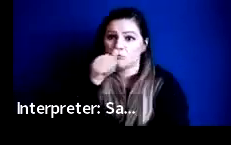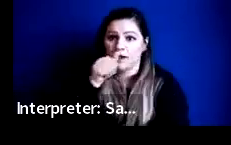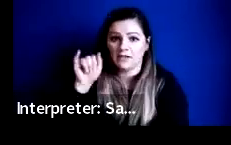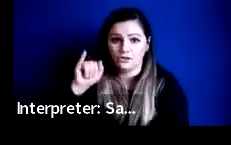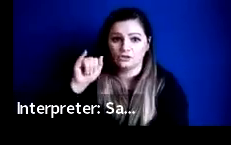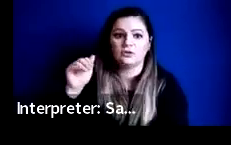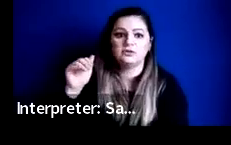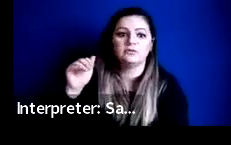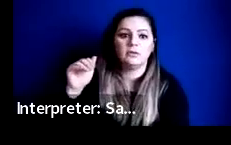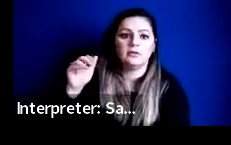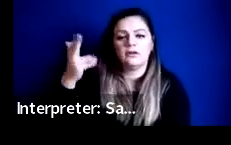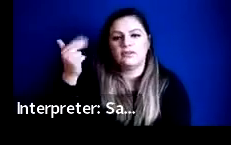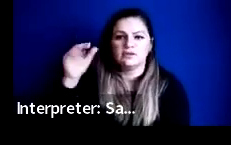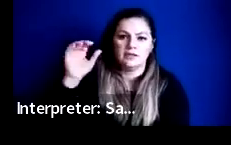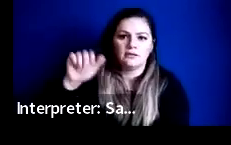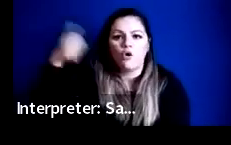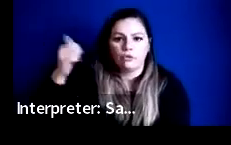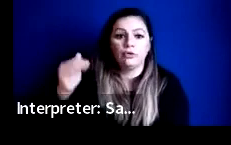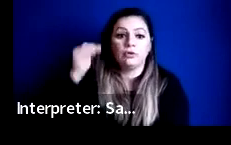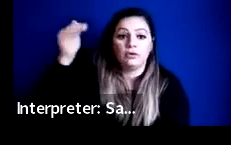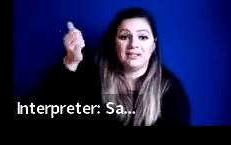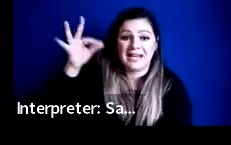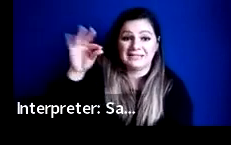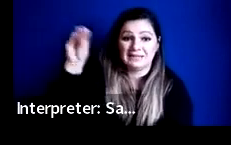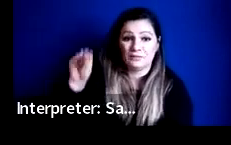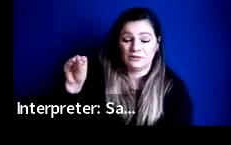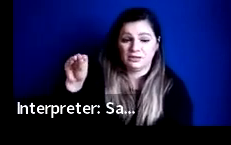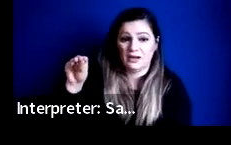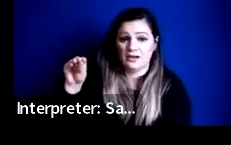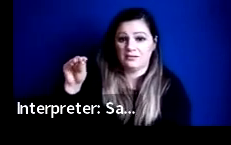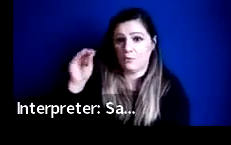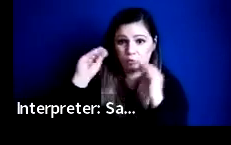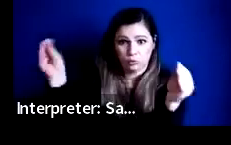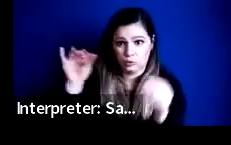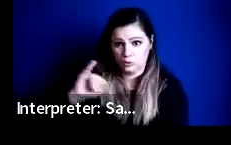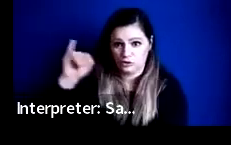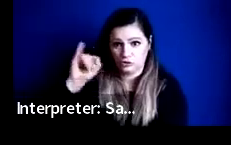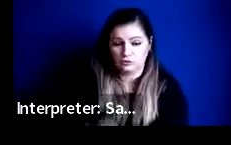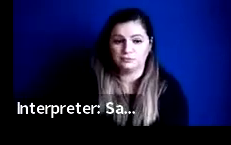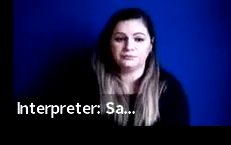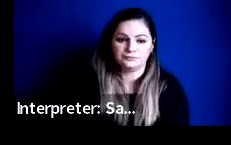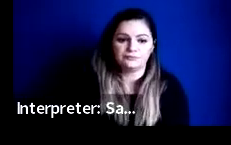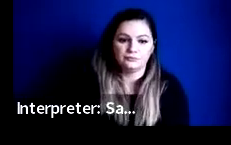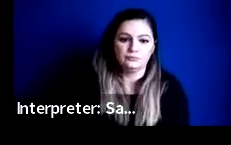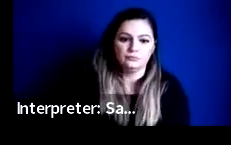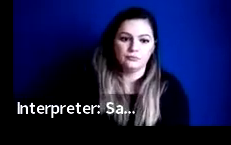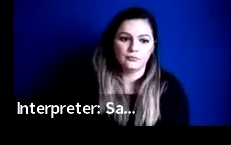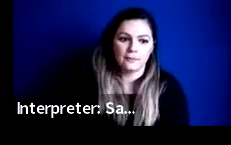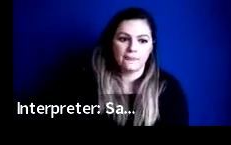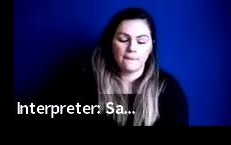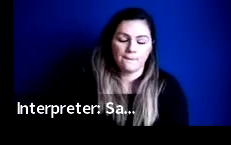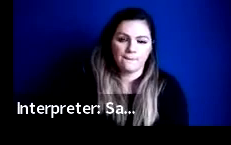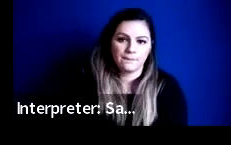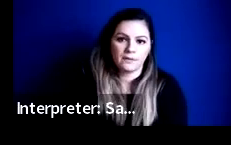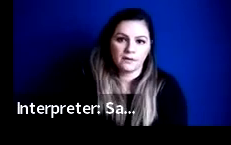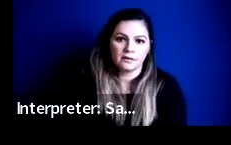have other, and then 19% who are uninsured. And so, just take